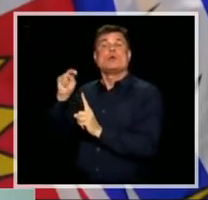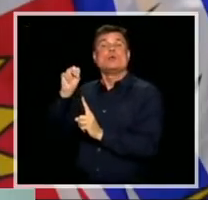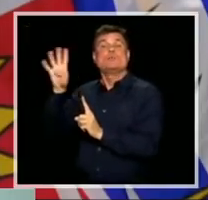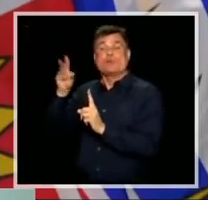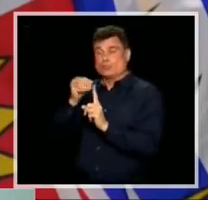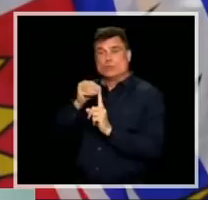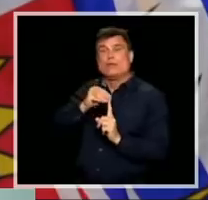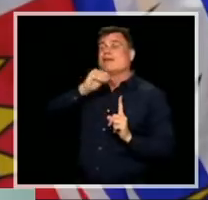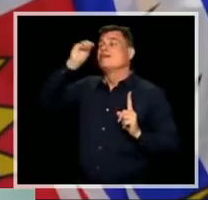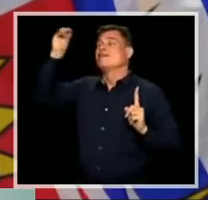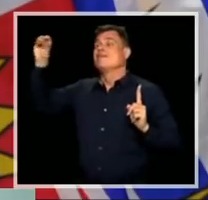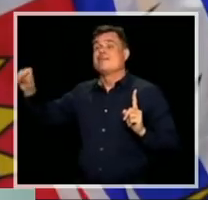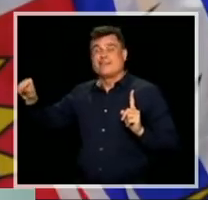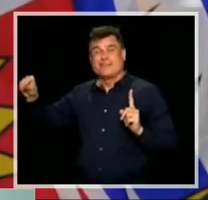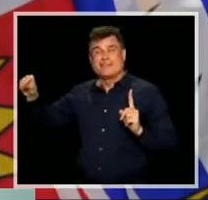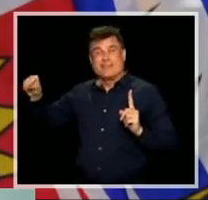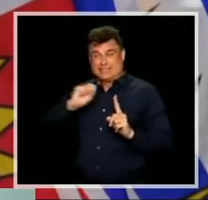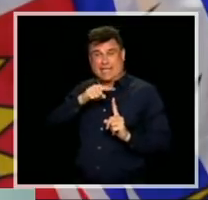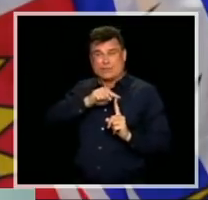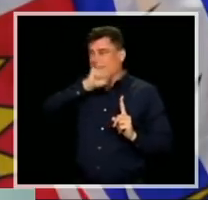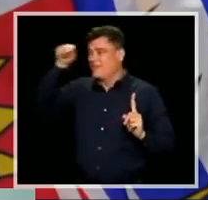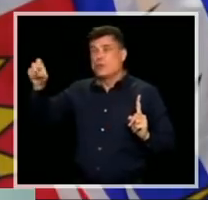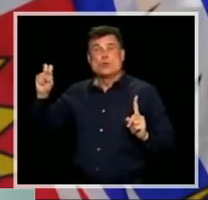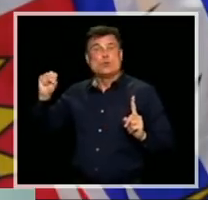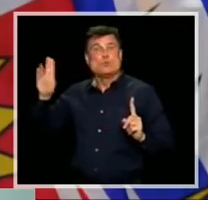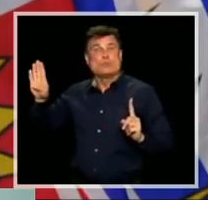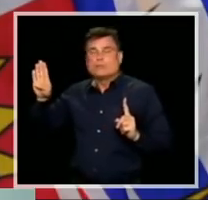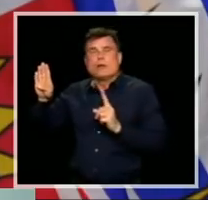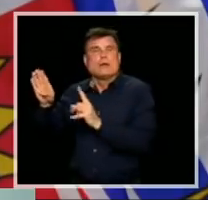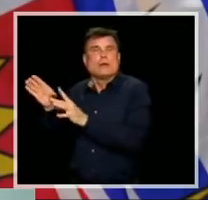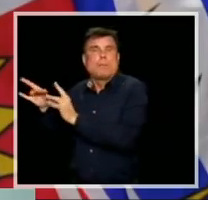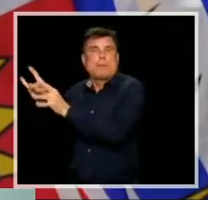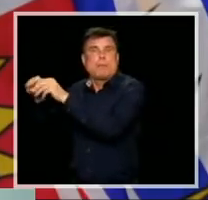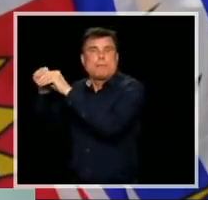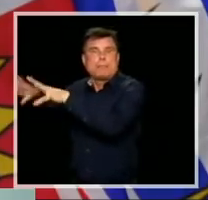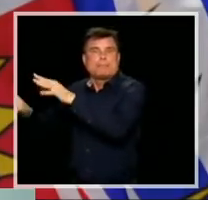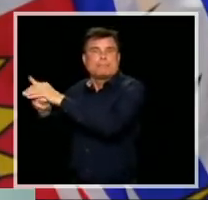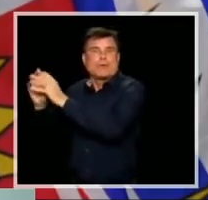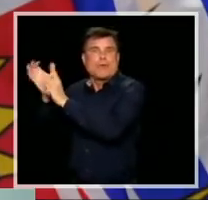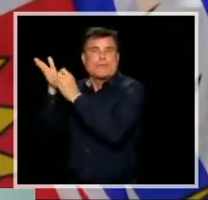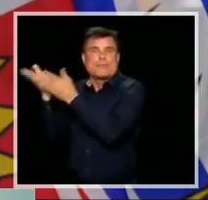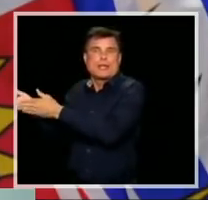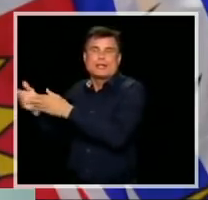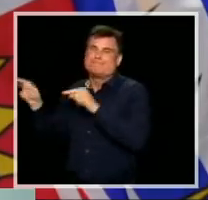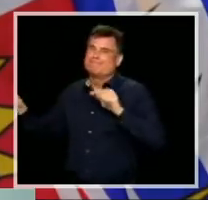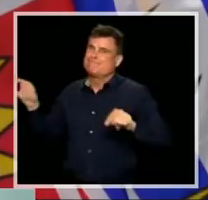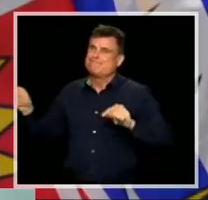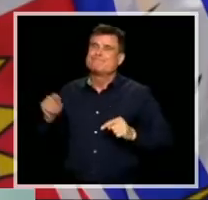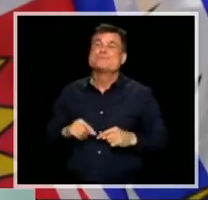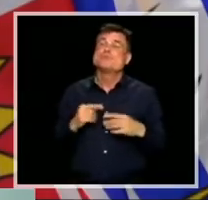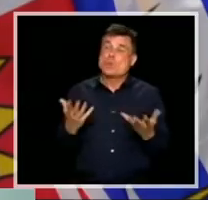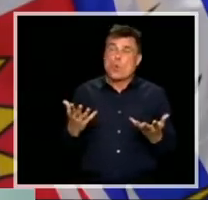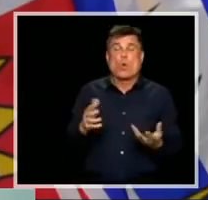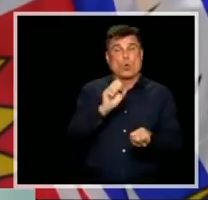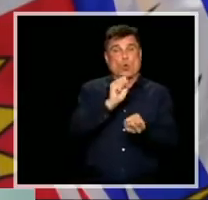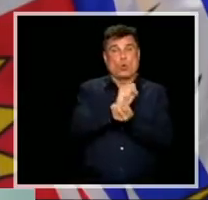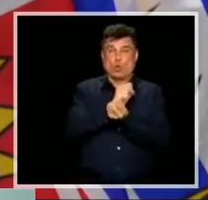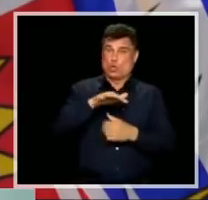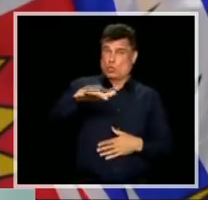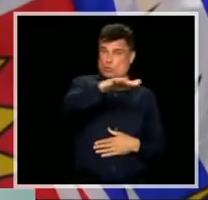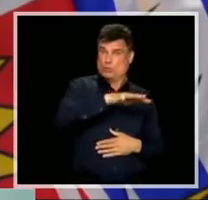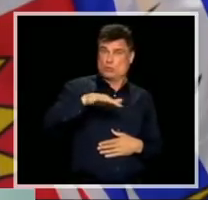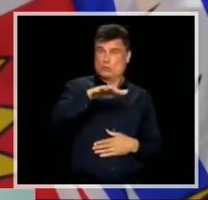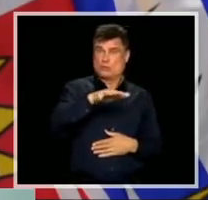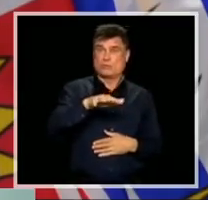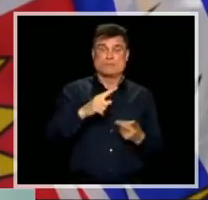low numbers of people around you. Move slowly with thoughtful consideration, and let's keep our curve flat at